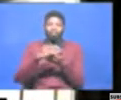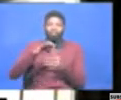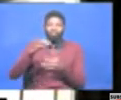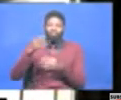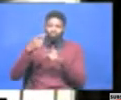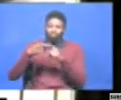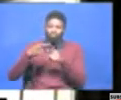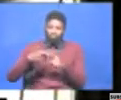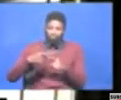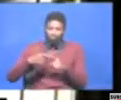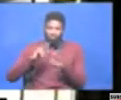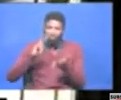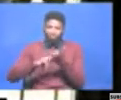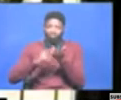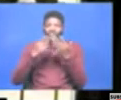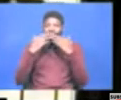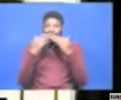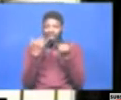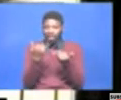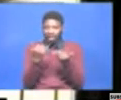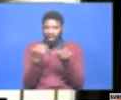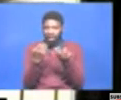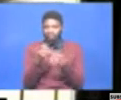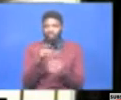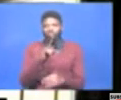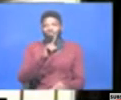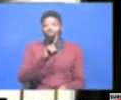verified, as of now are